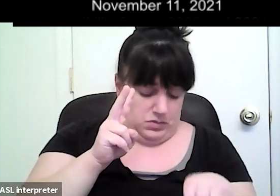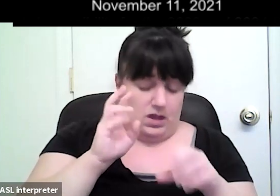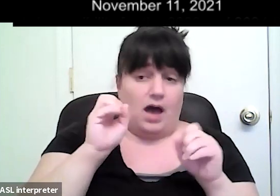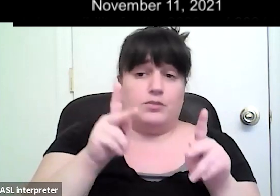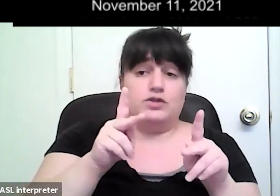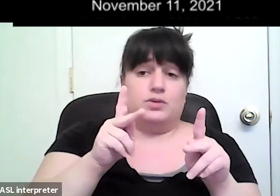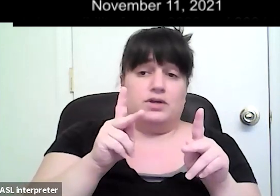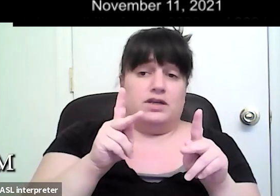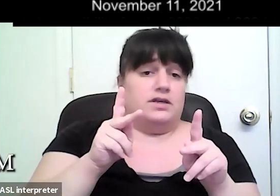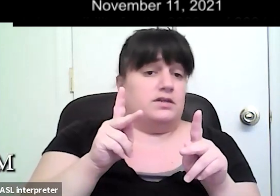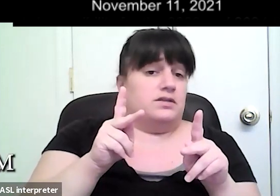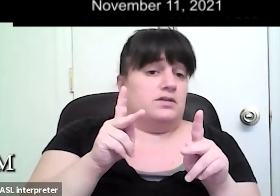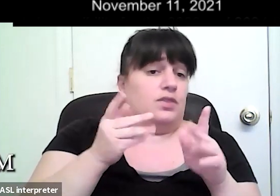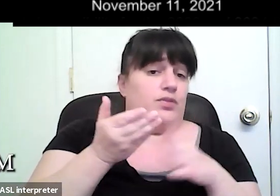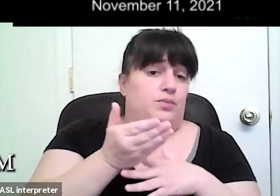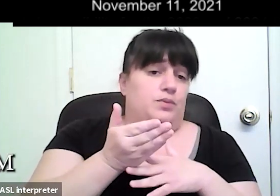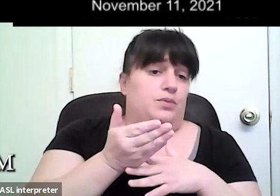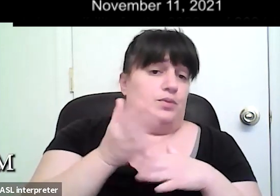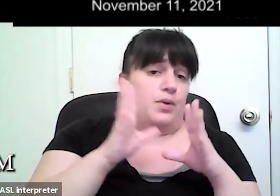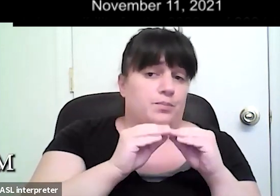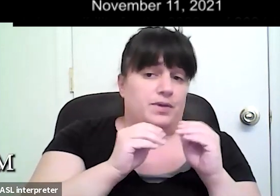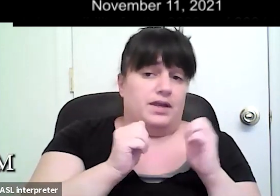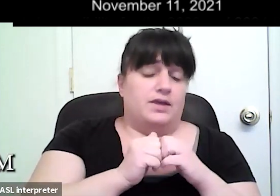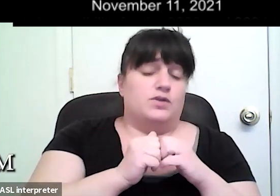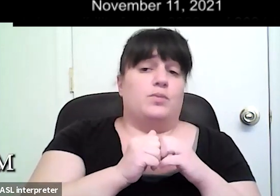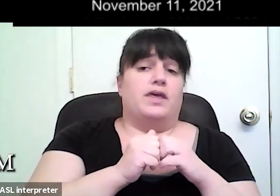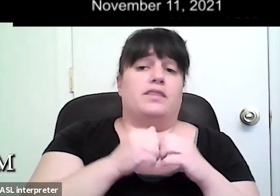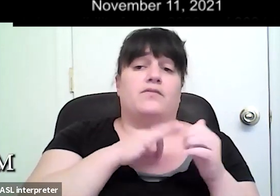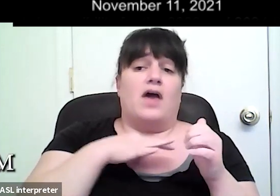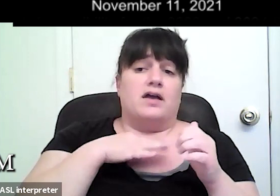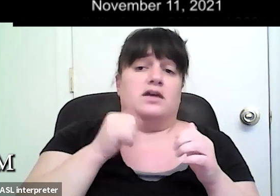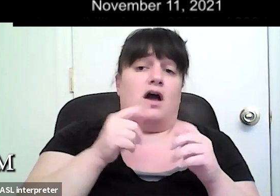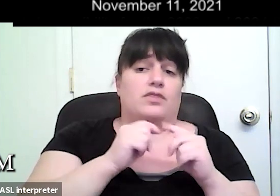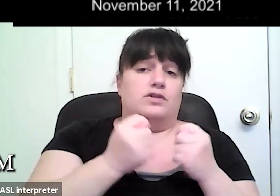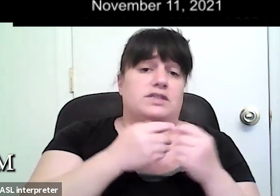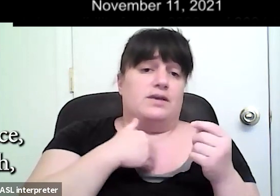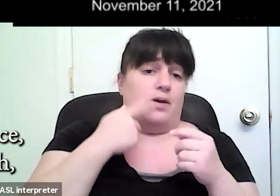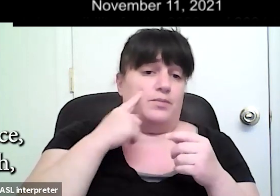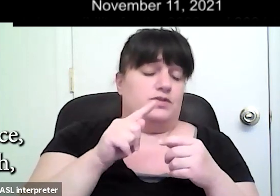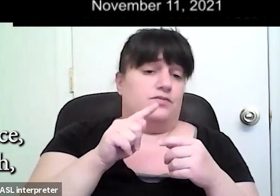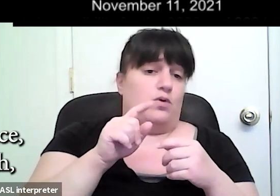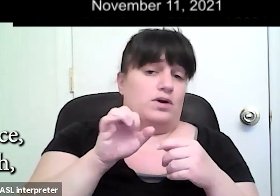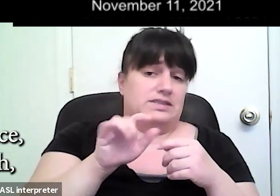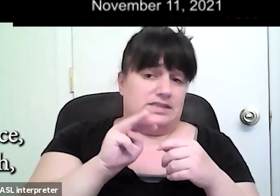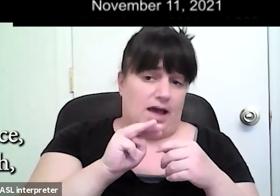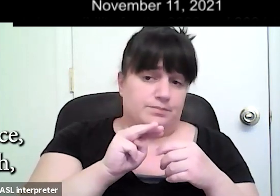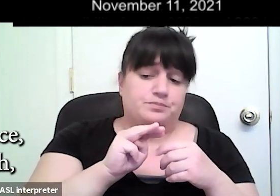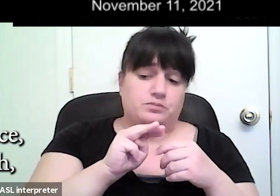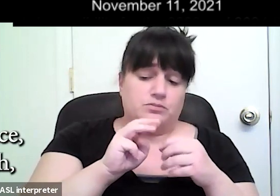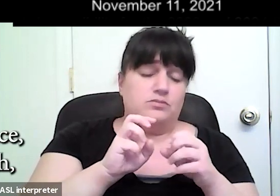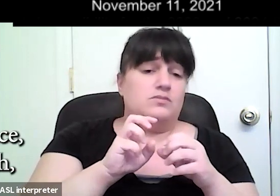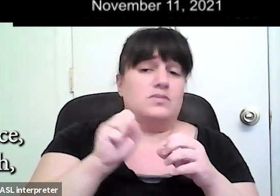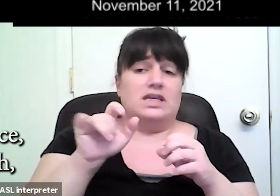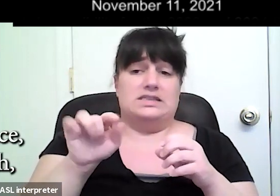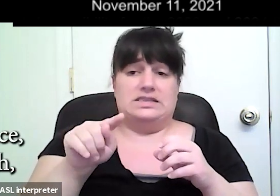opportunities through meetings with faculty and other team members for STEM. And so STEM is